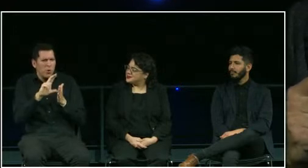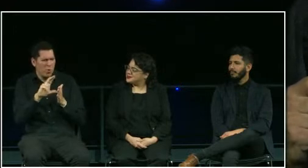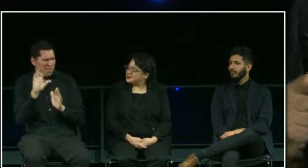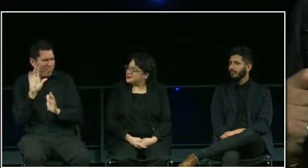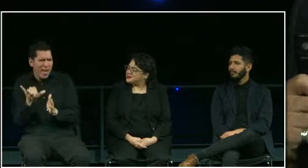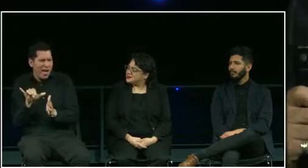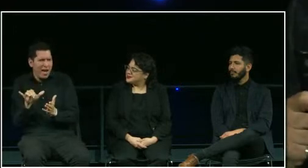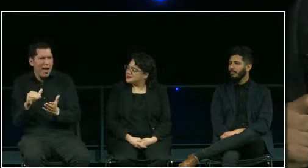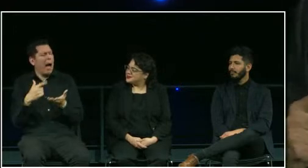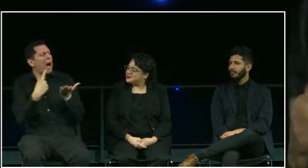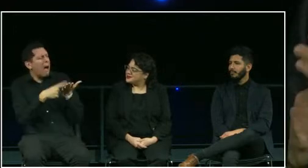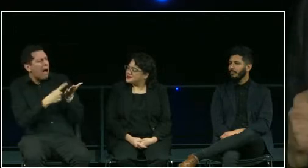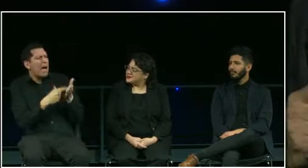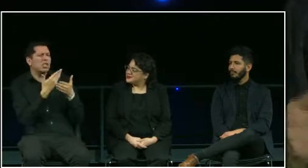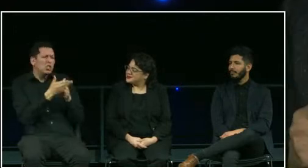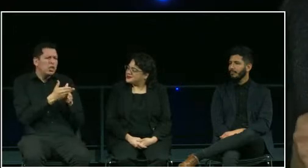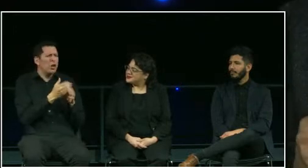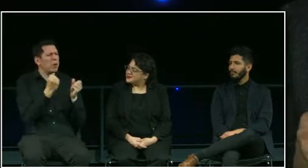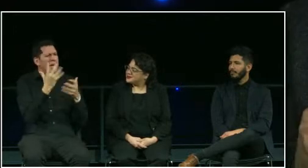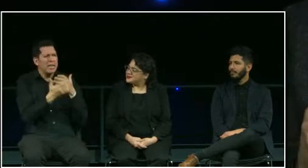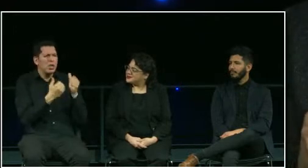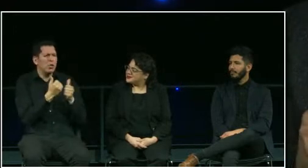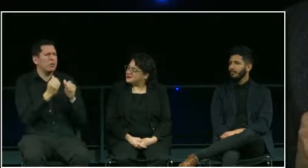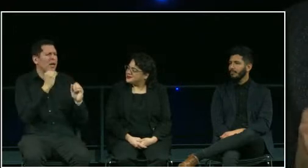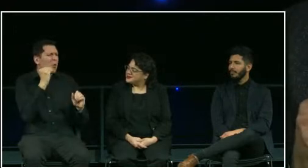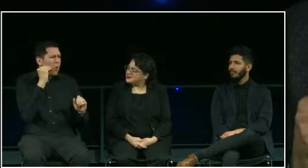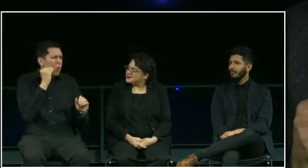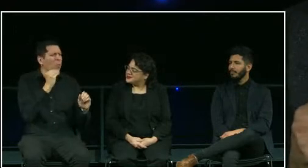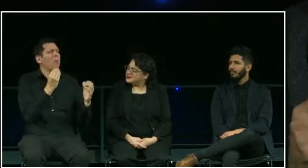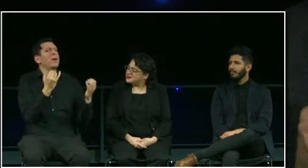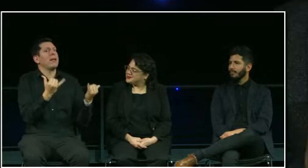like I talked to them about for years. But